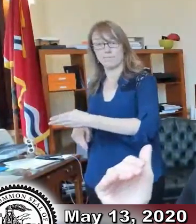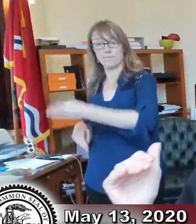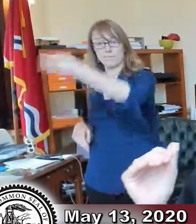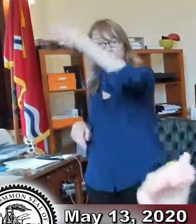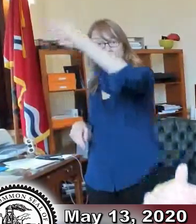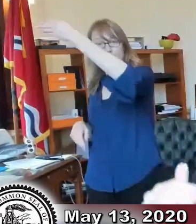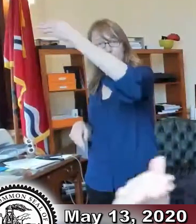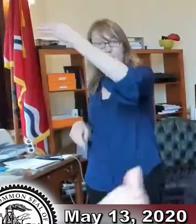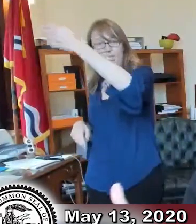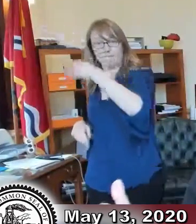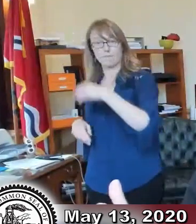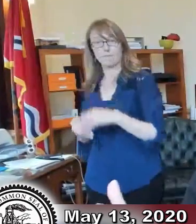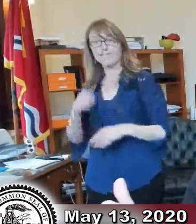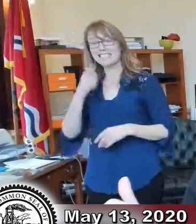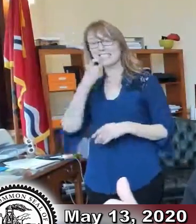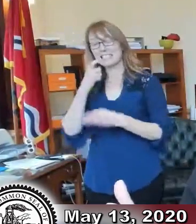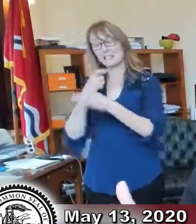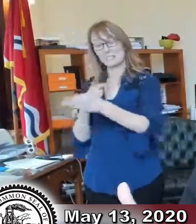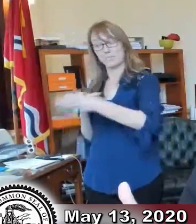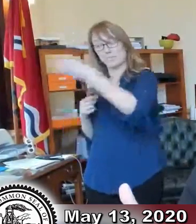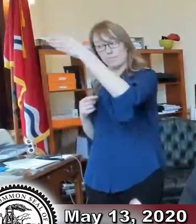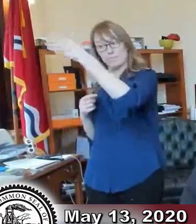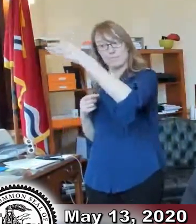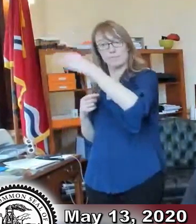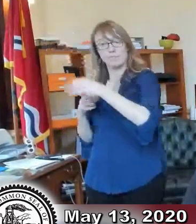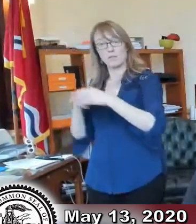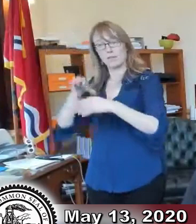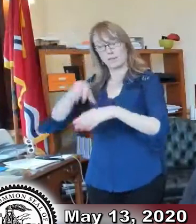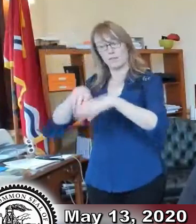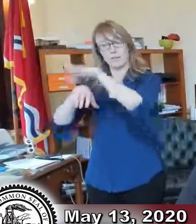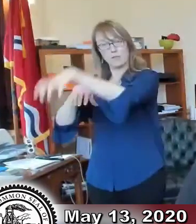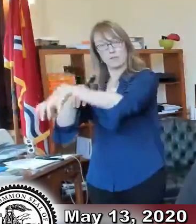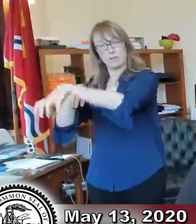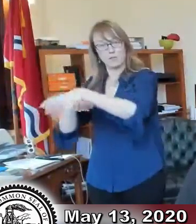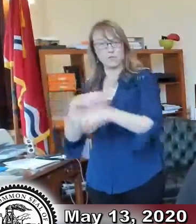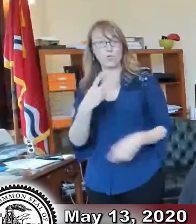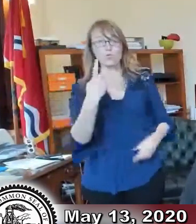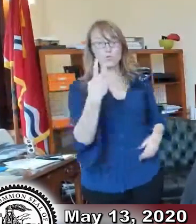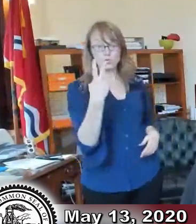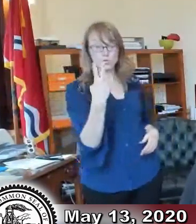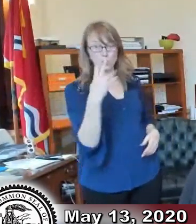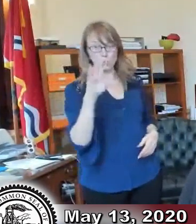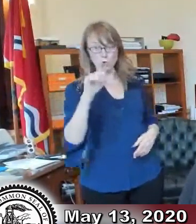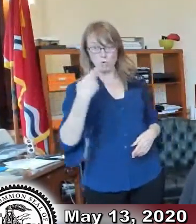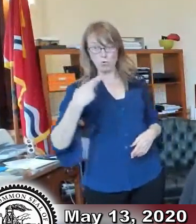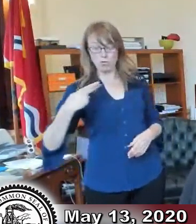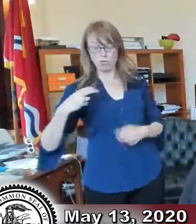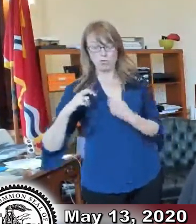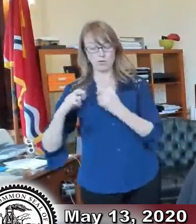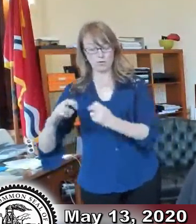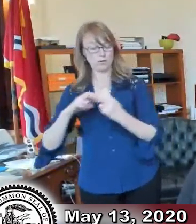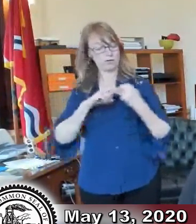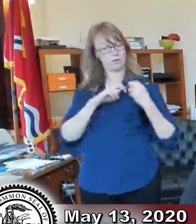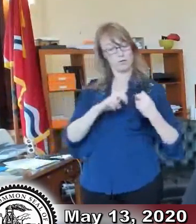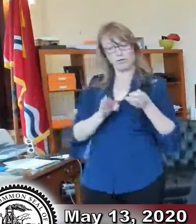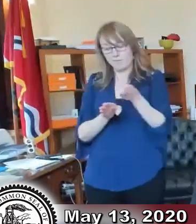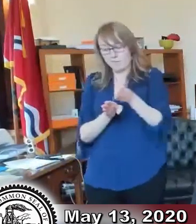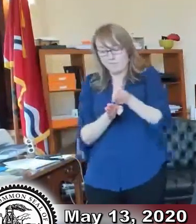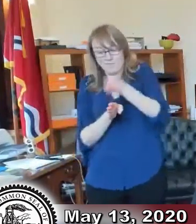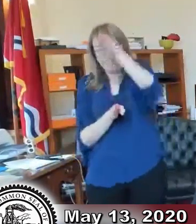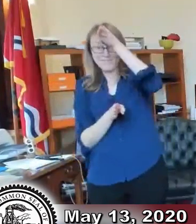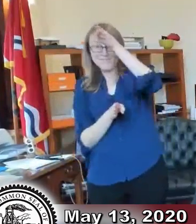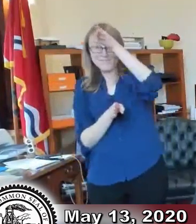high between booths. Cleaning and sanitizing, protective equipment, there's a whole lot of things